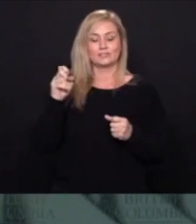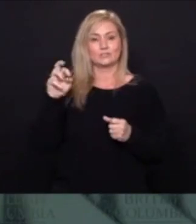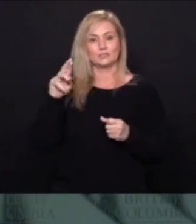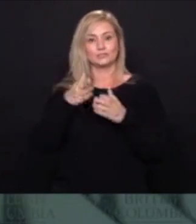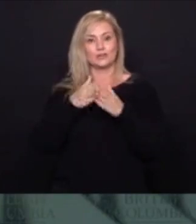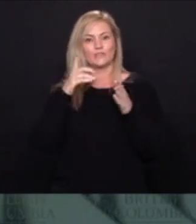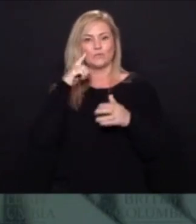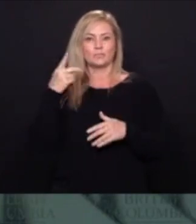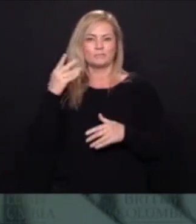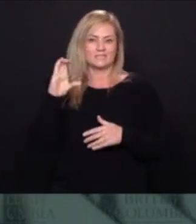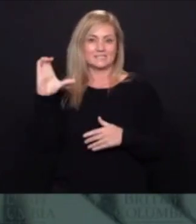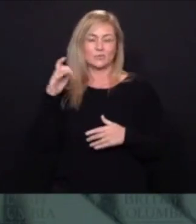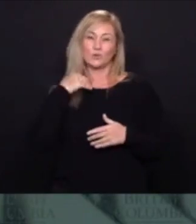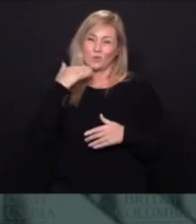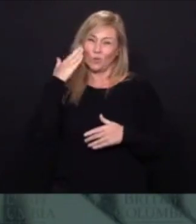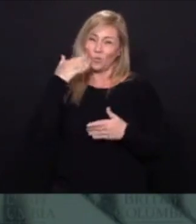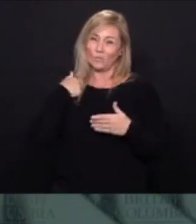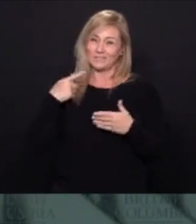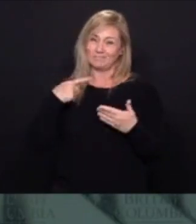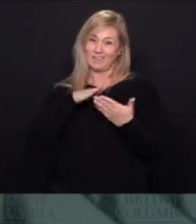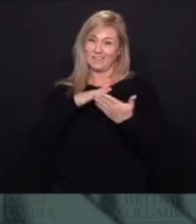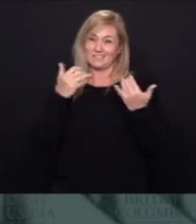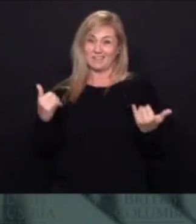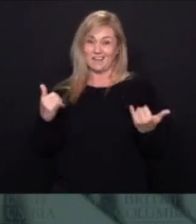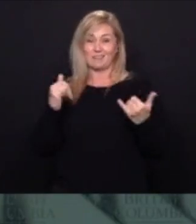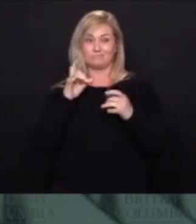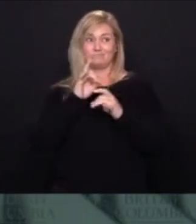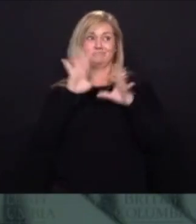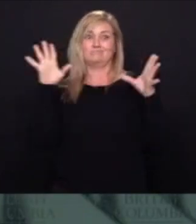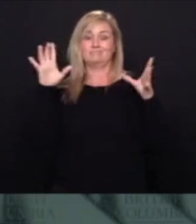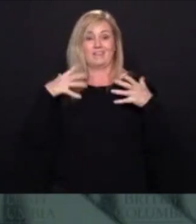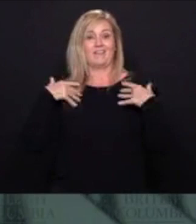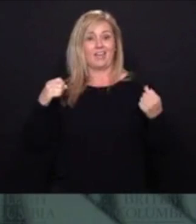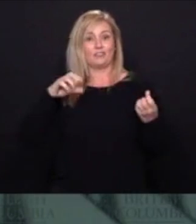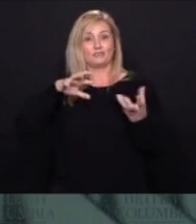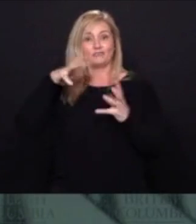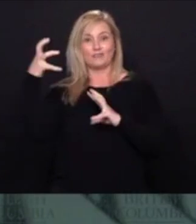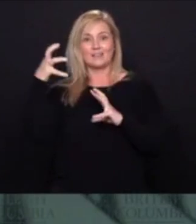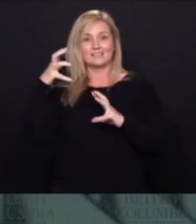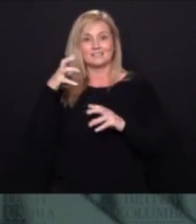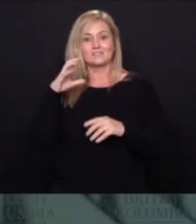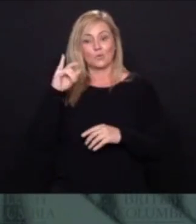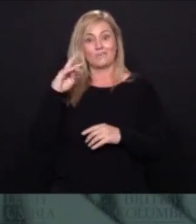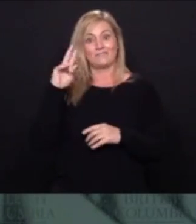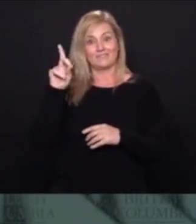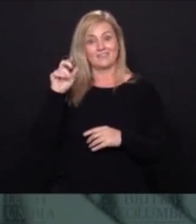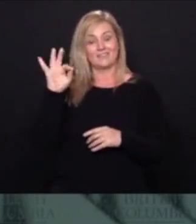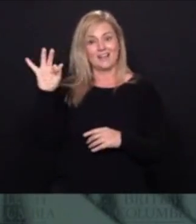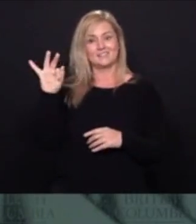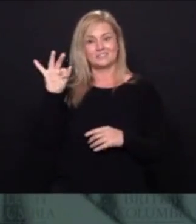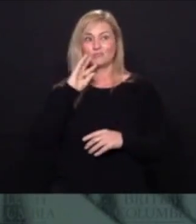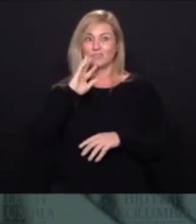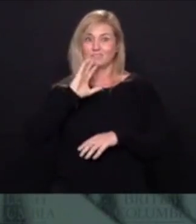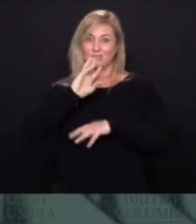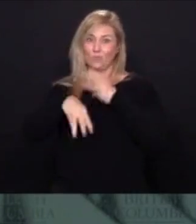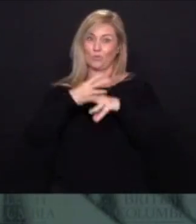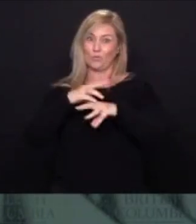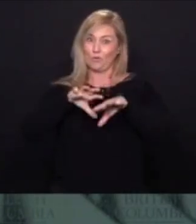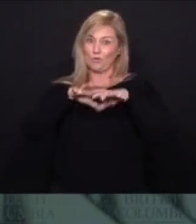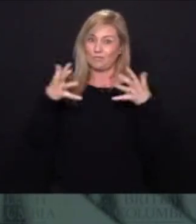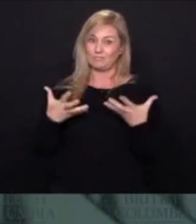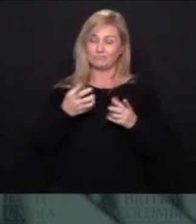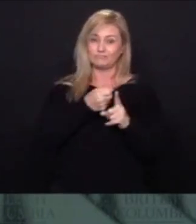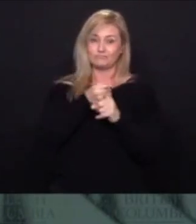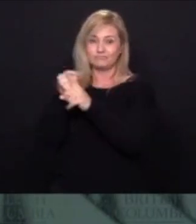We all know that we're facing a major health crisis with COVID-19, a global pandemic. This is a challenging time